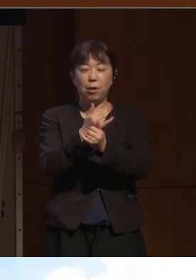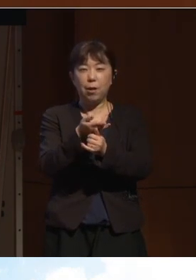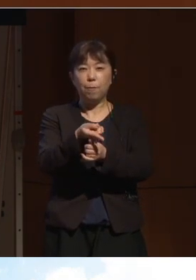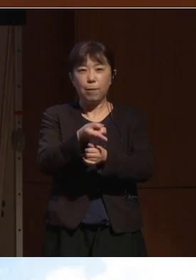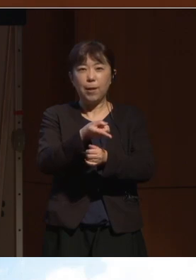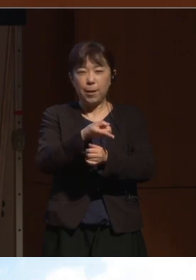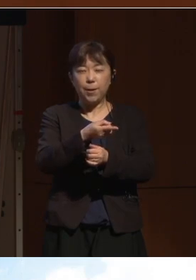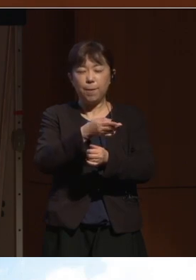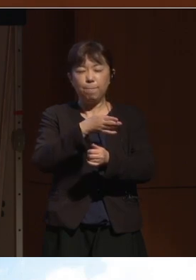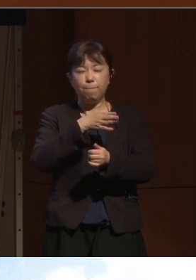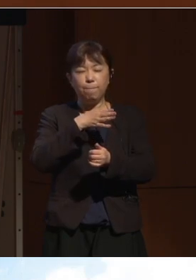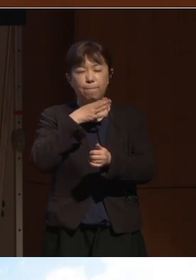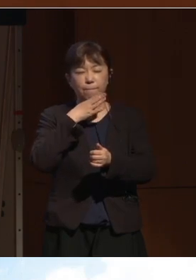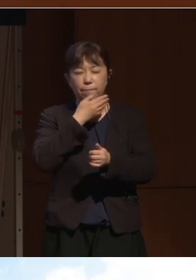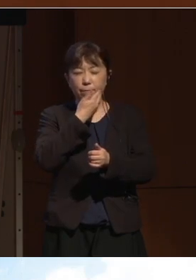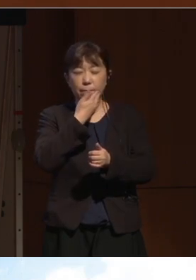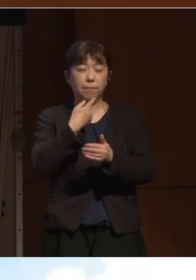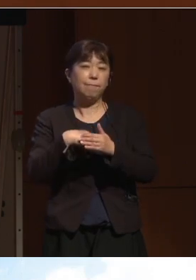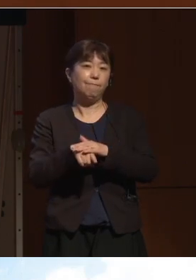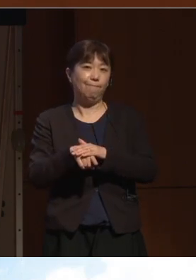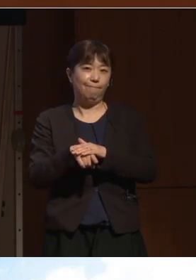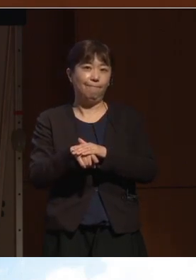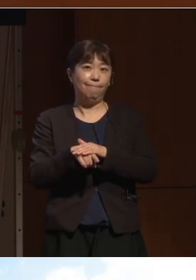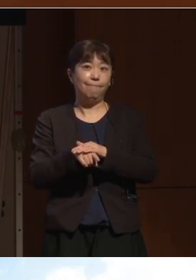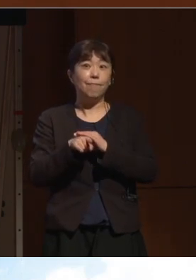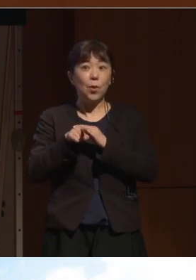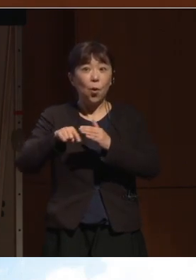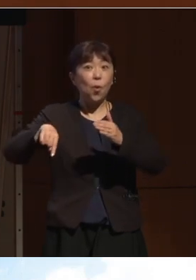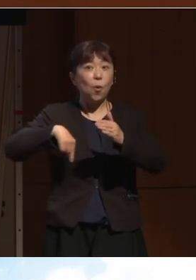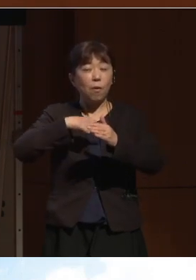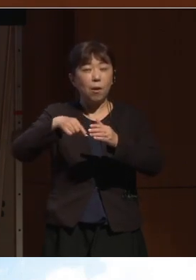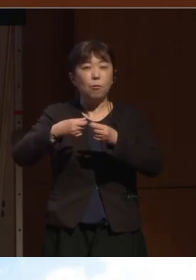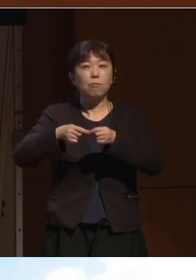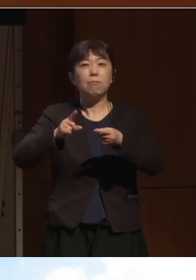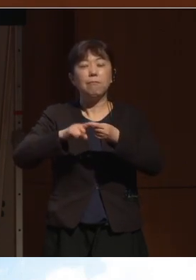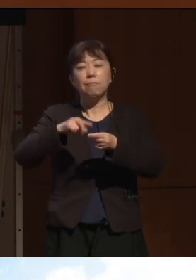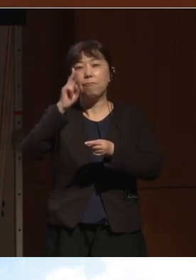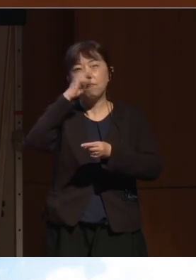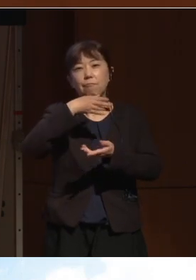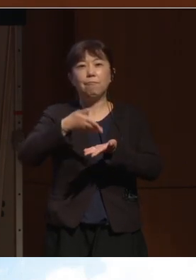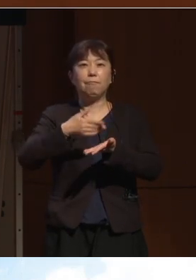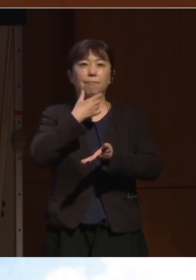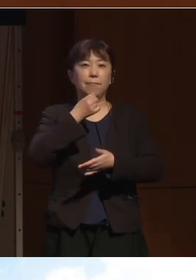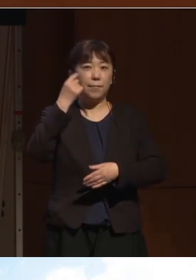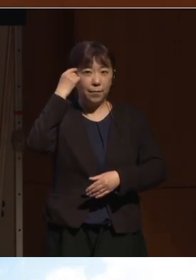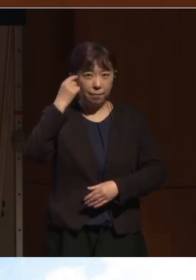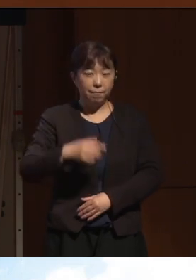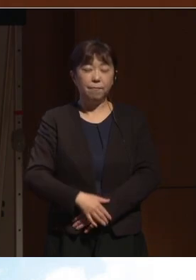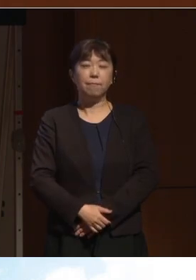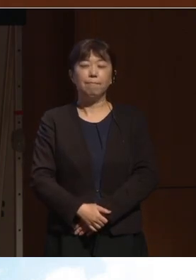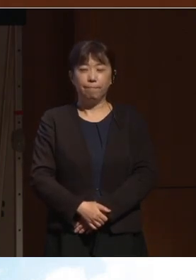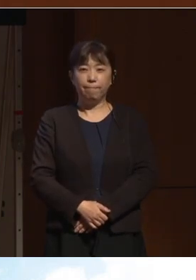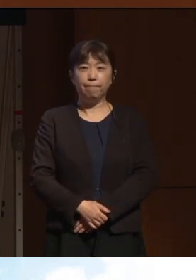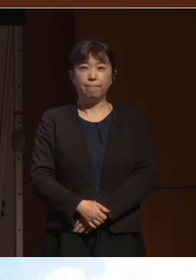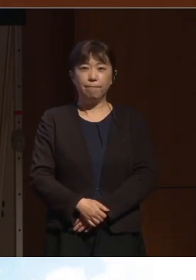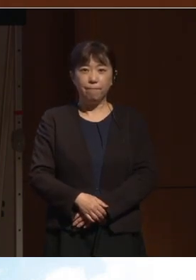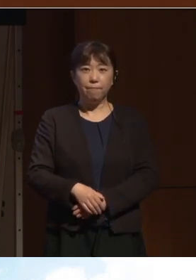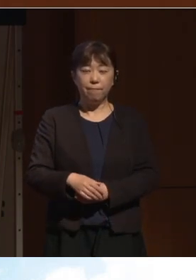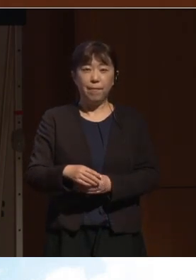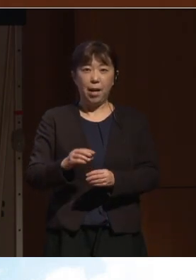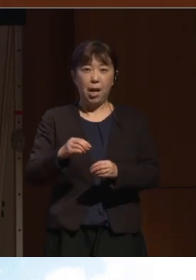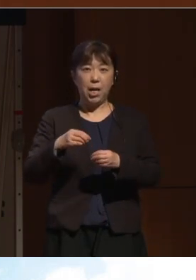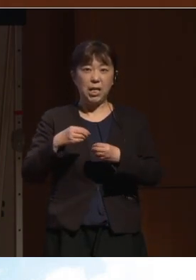this in more detail this afternoon. But during the pandemic, in the United Kingdom, the successful and actually rapid research